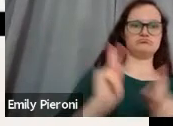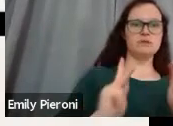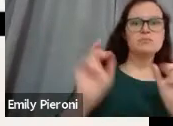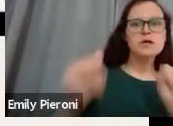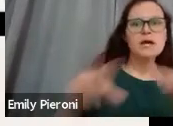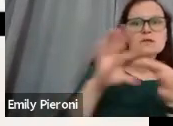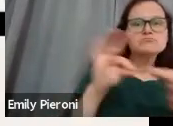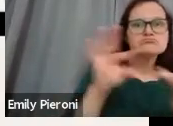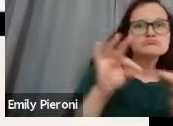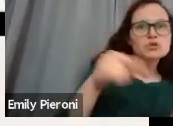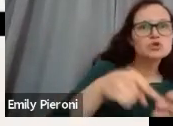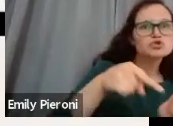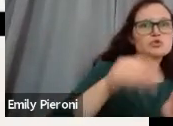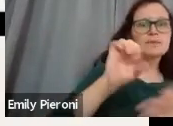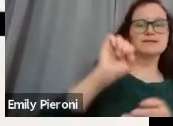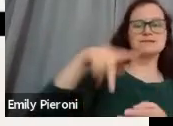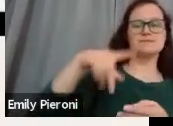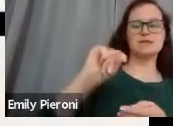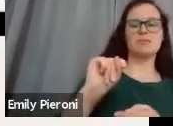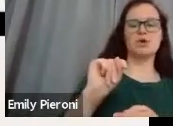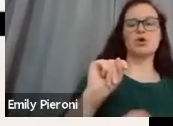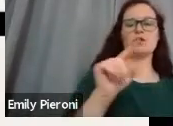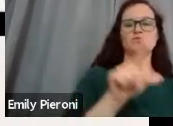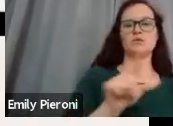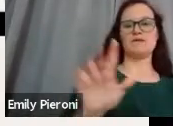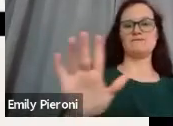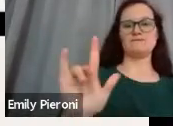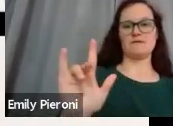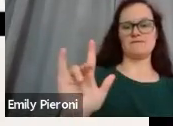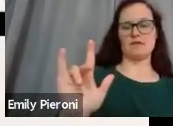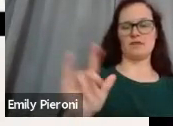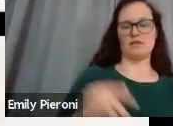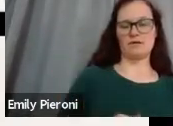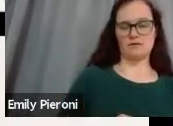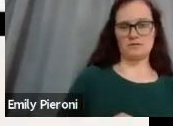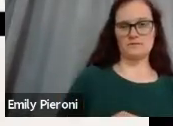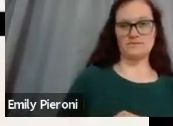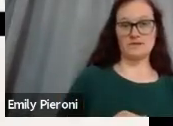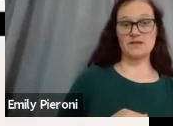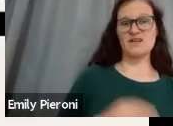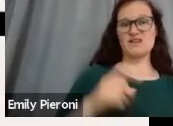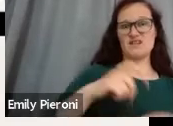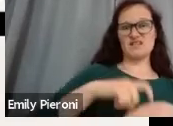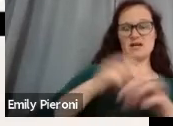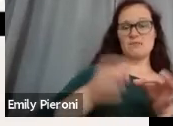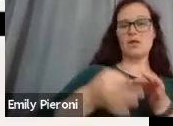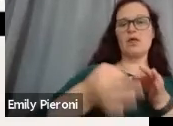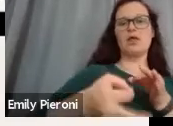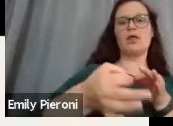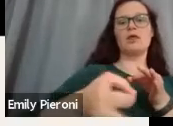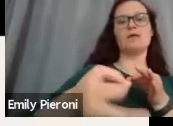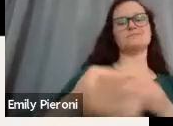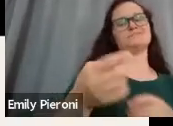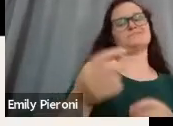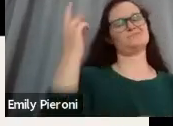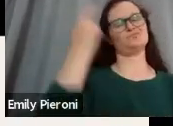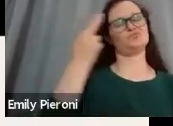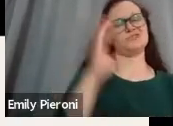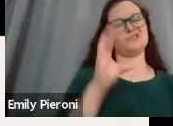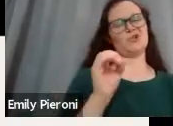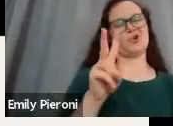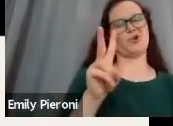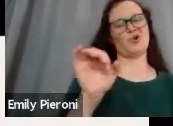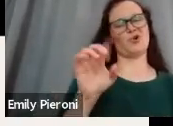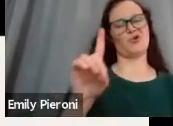due by September 25th. The deadline was extended because of COVID. I will post the link